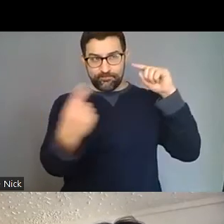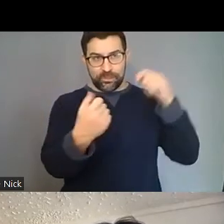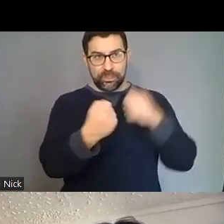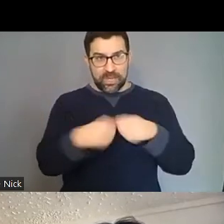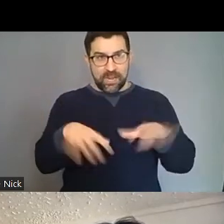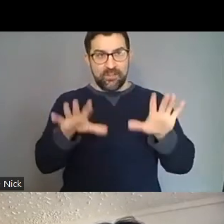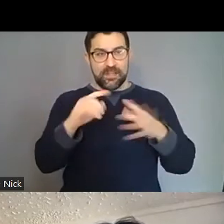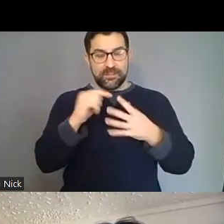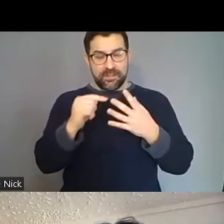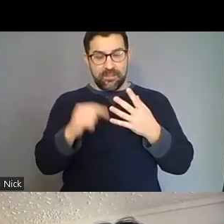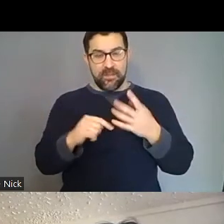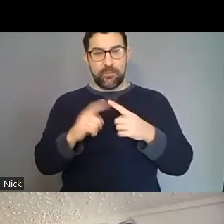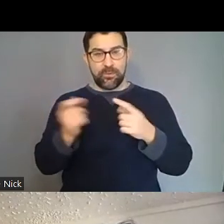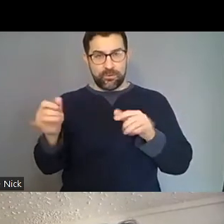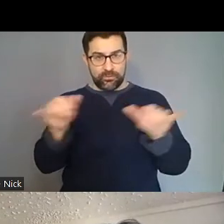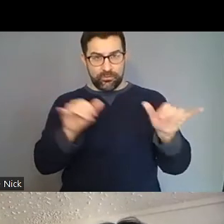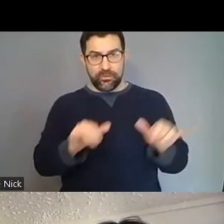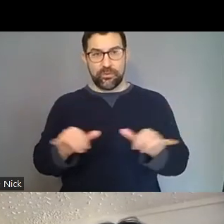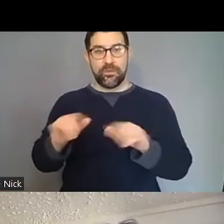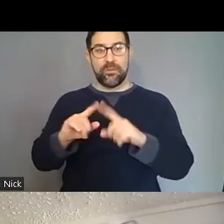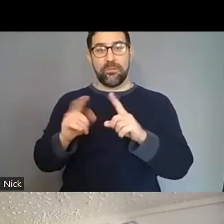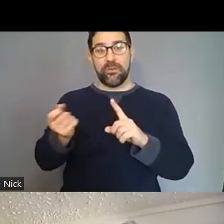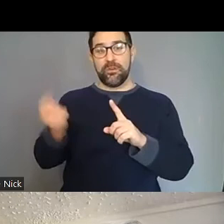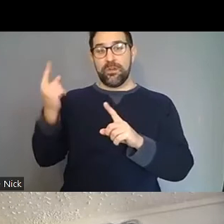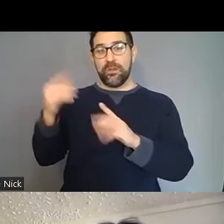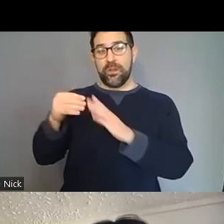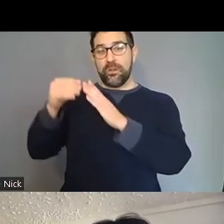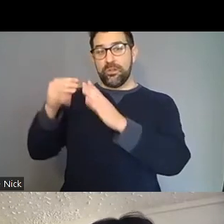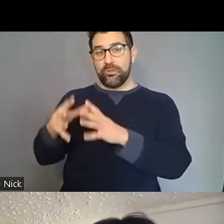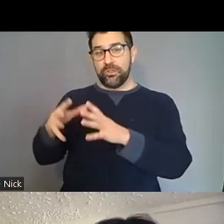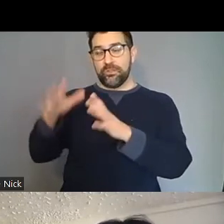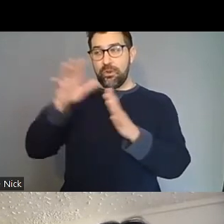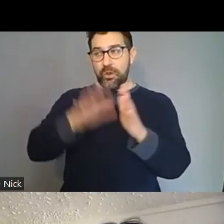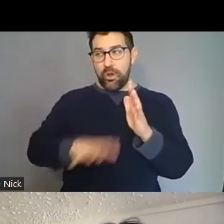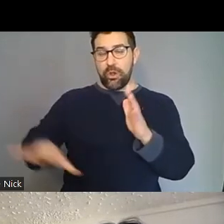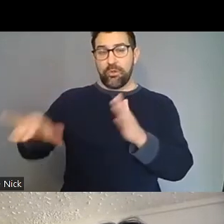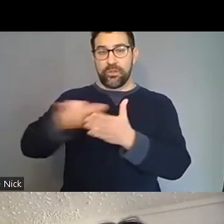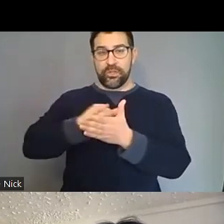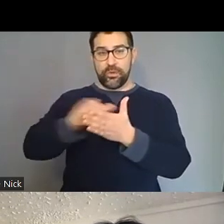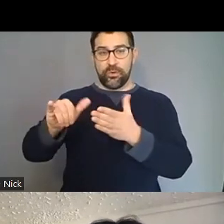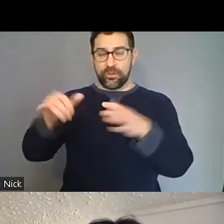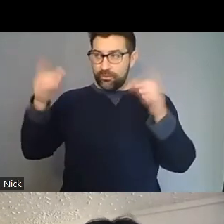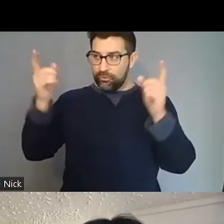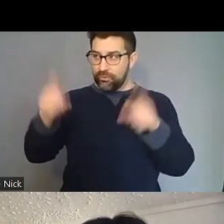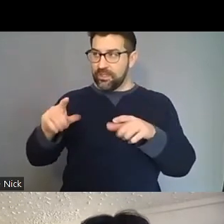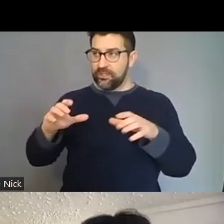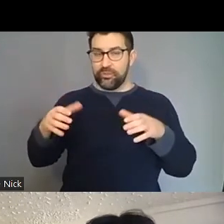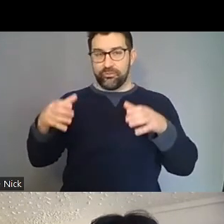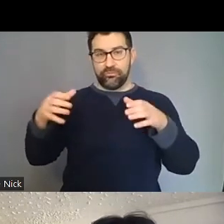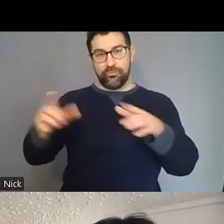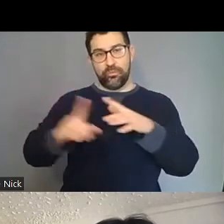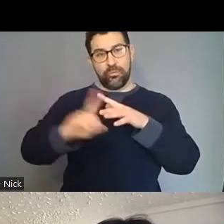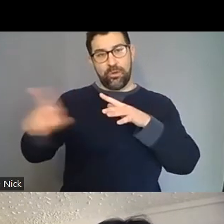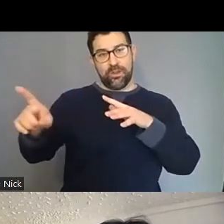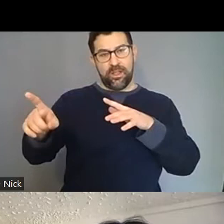yet students from every like corner of New York walked out. And it was such an impressive show of